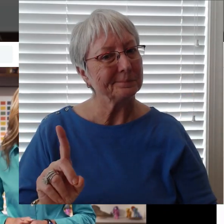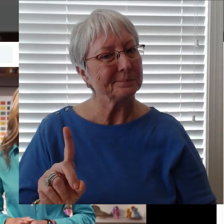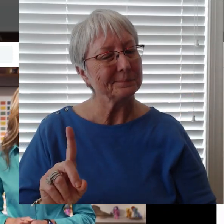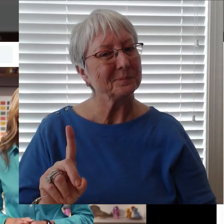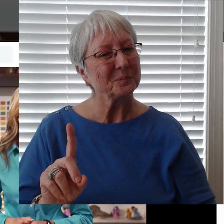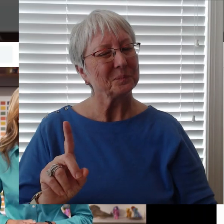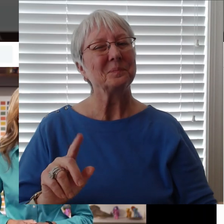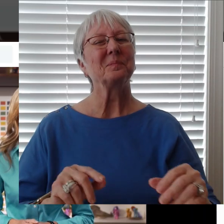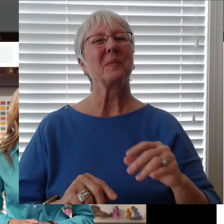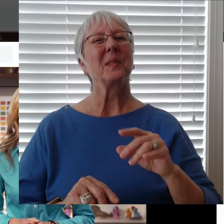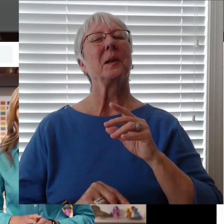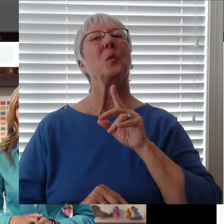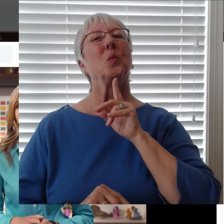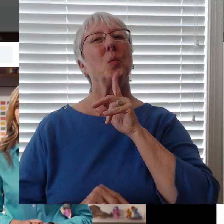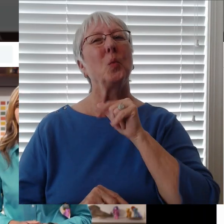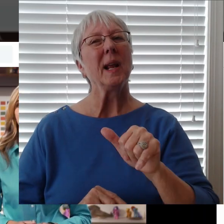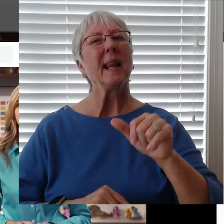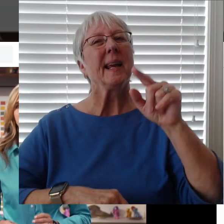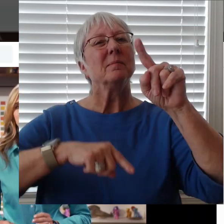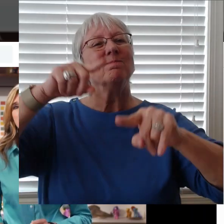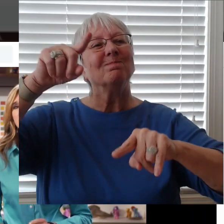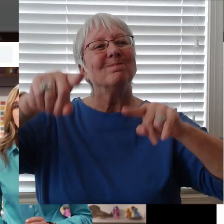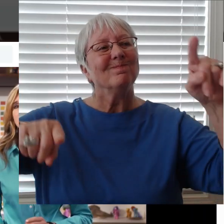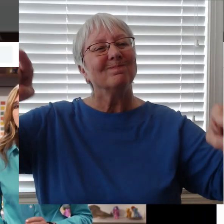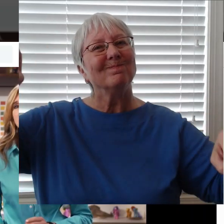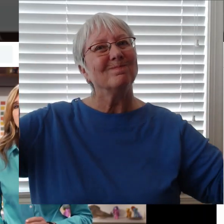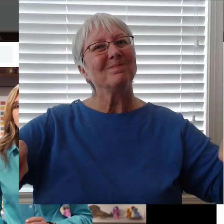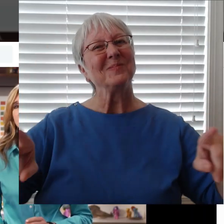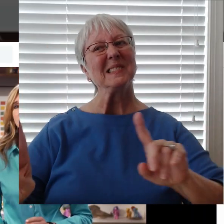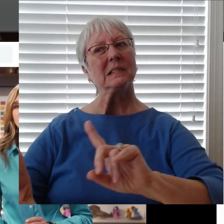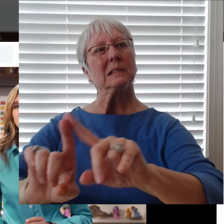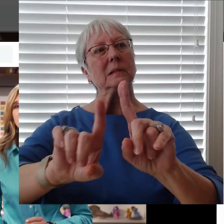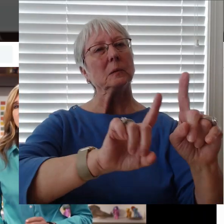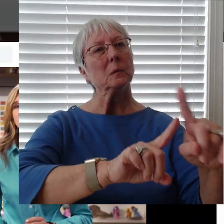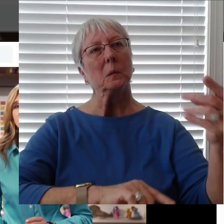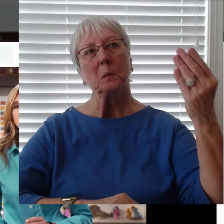there are many variations of blues, reds, and yellows that are